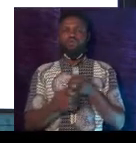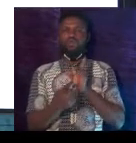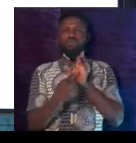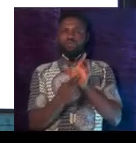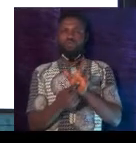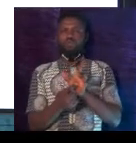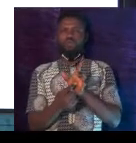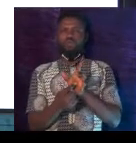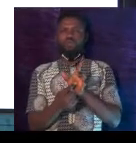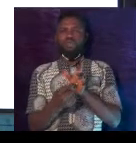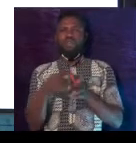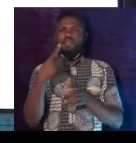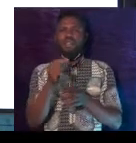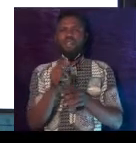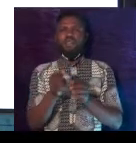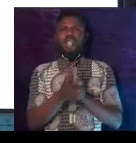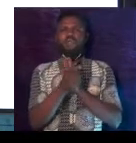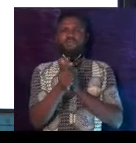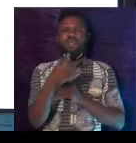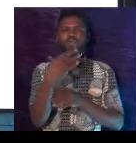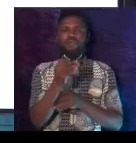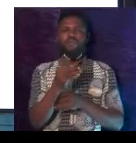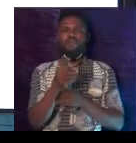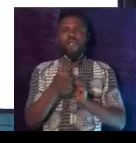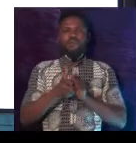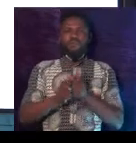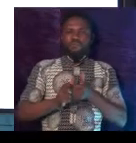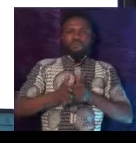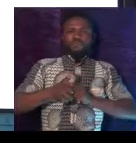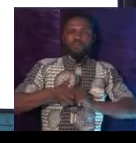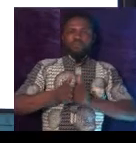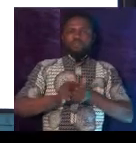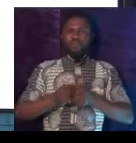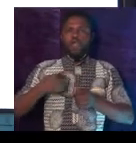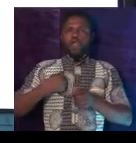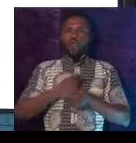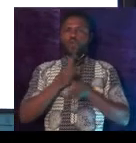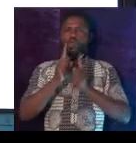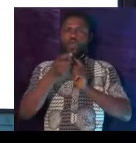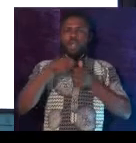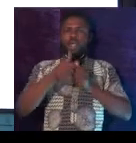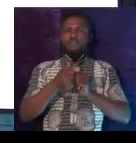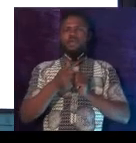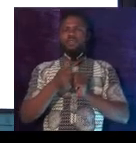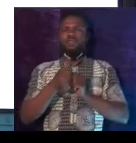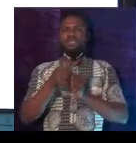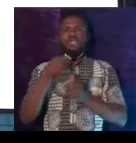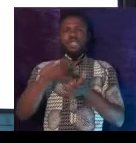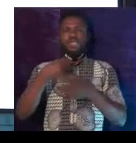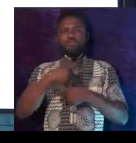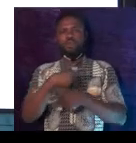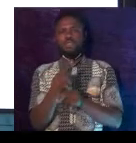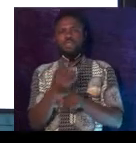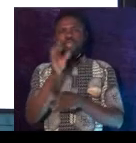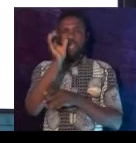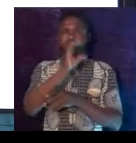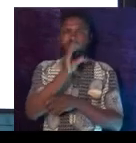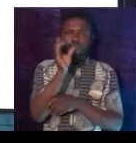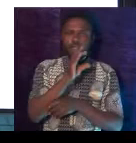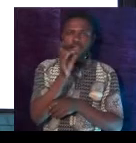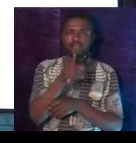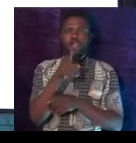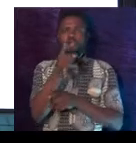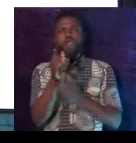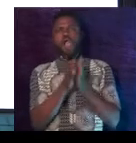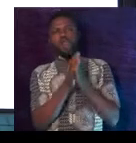to show that the effect of friction. The first one, we talked about friction produces heat. I think we've